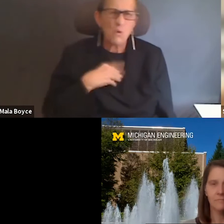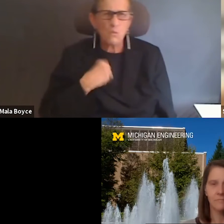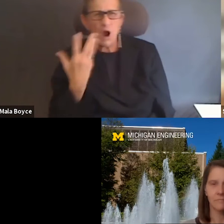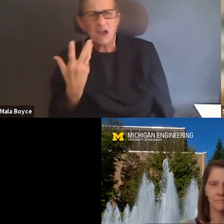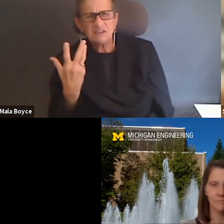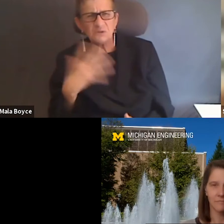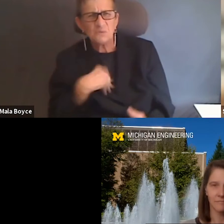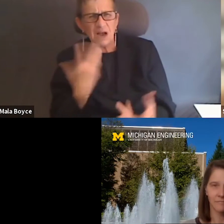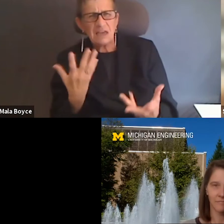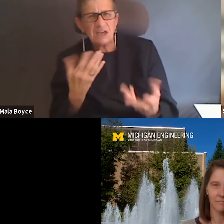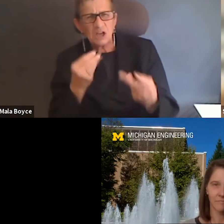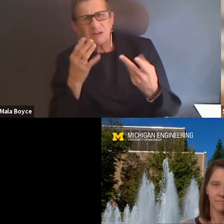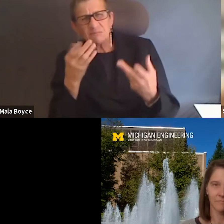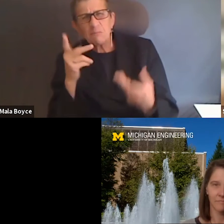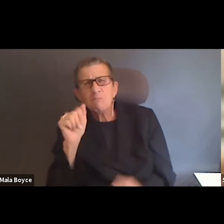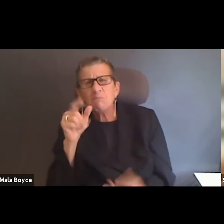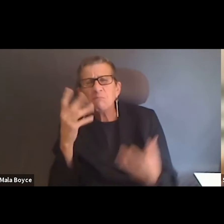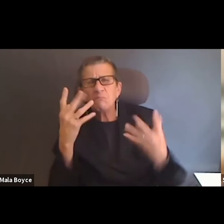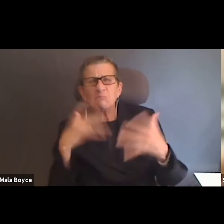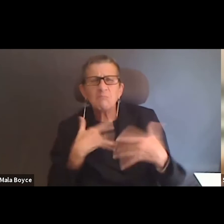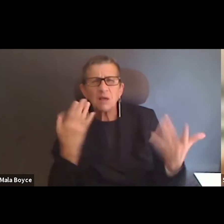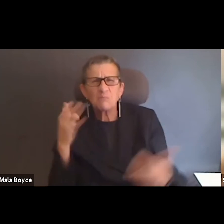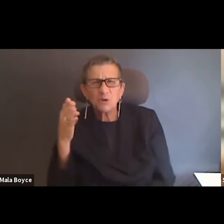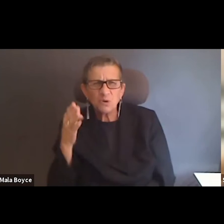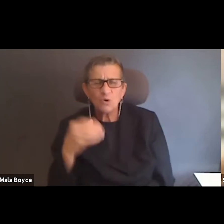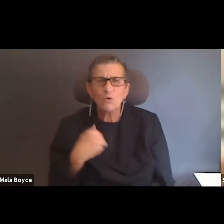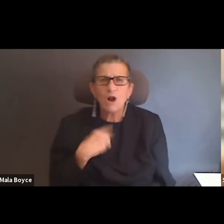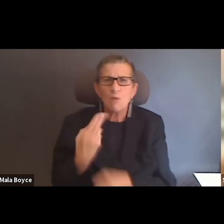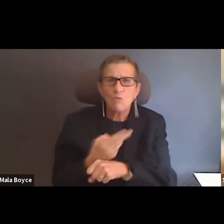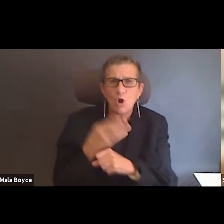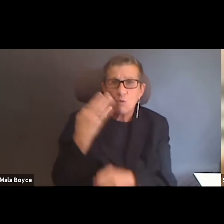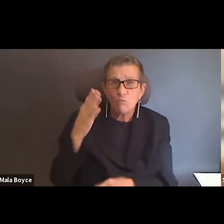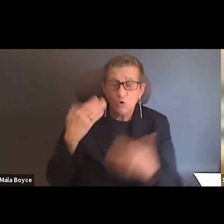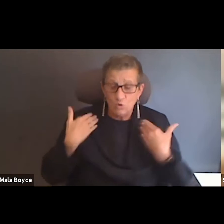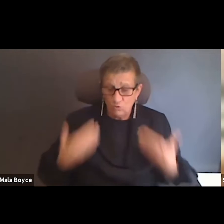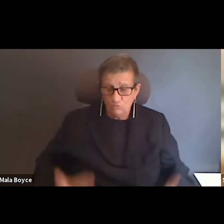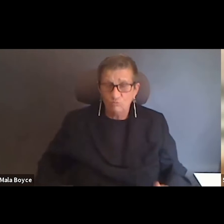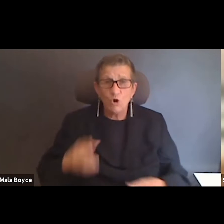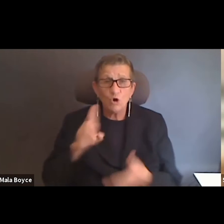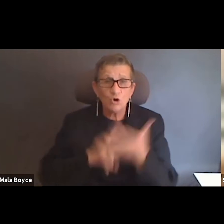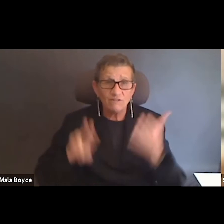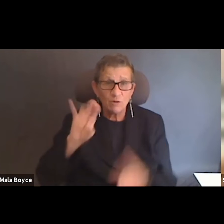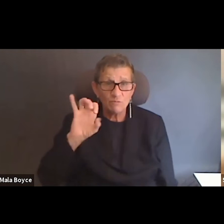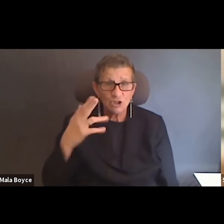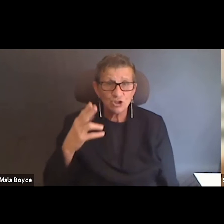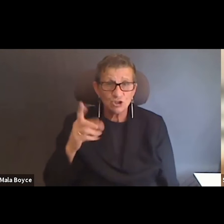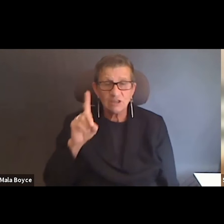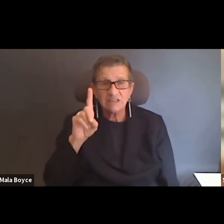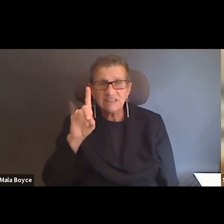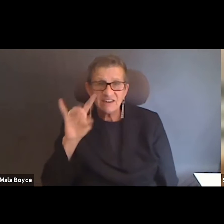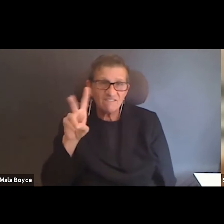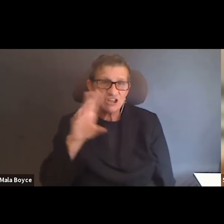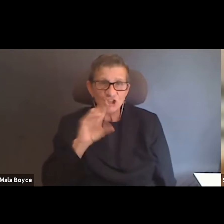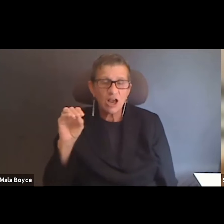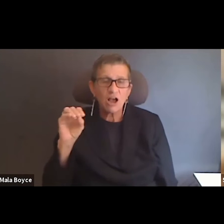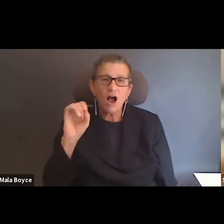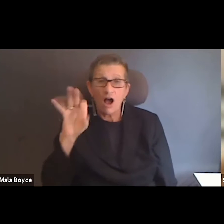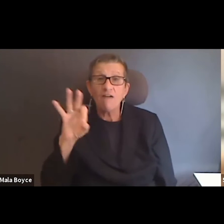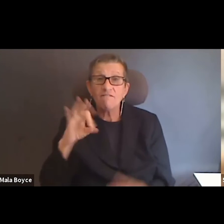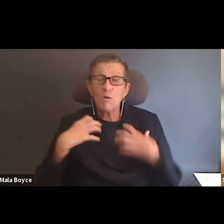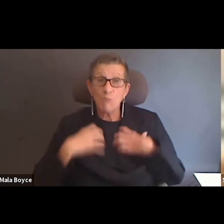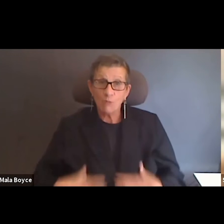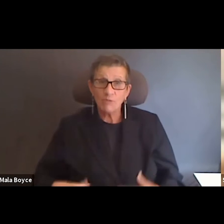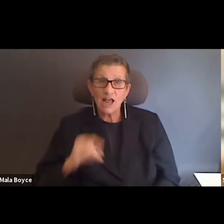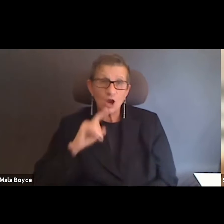and pale blue, and I'm wearing a blue University of Michigan Division of Pulmonary and Critical Care,